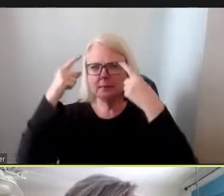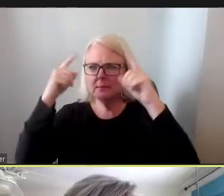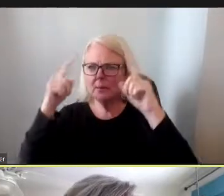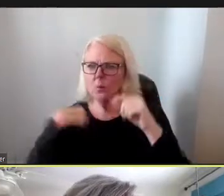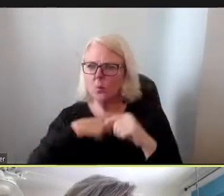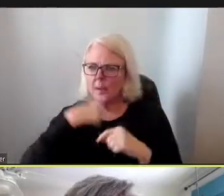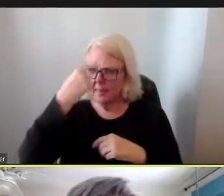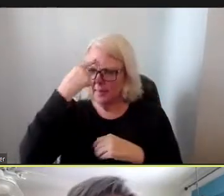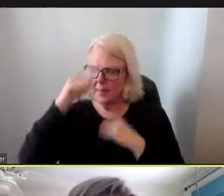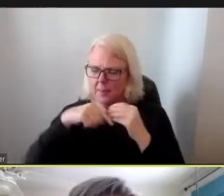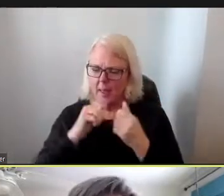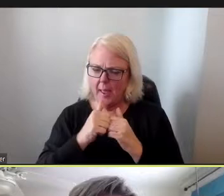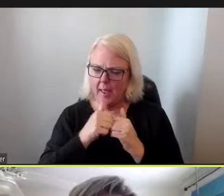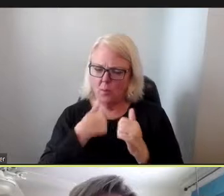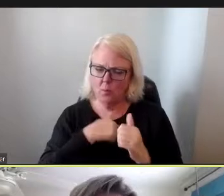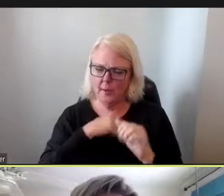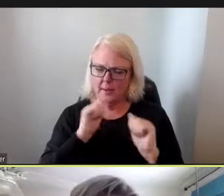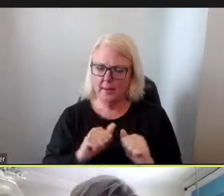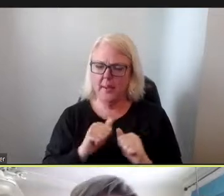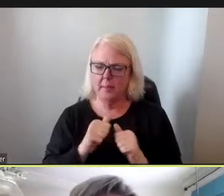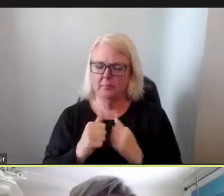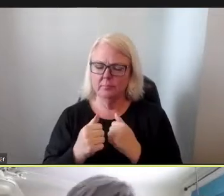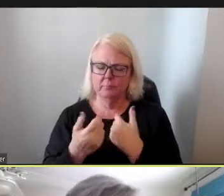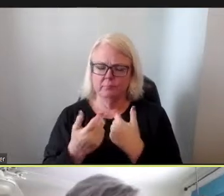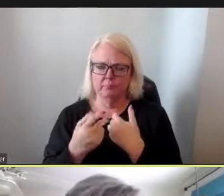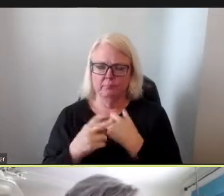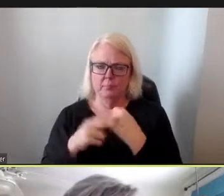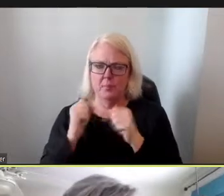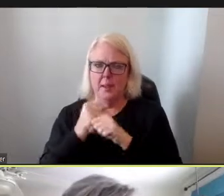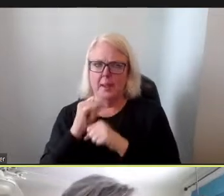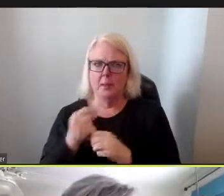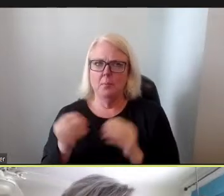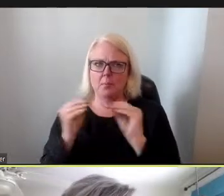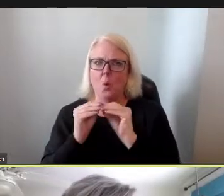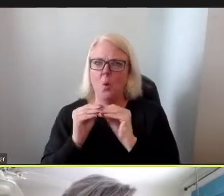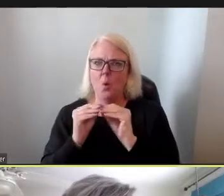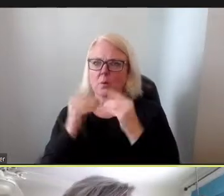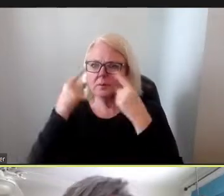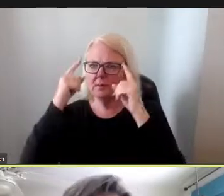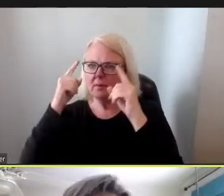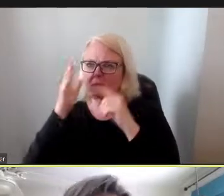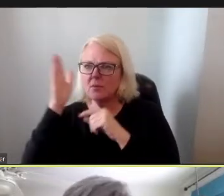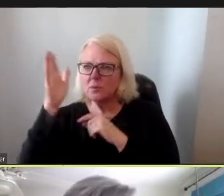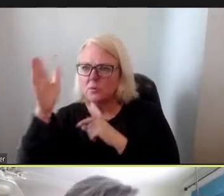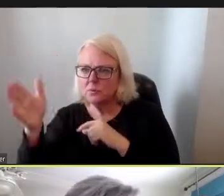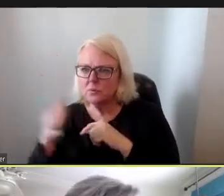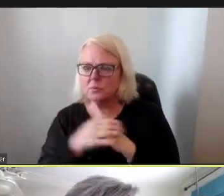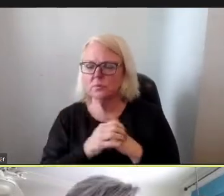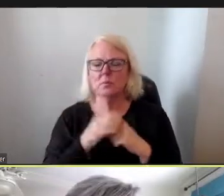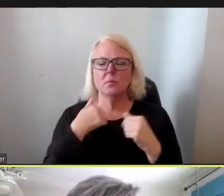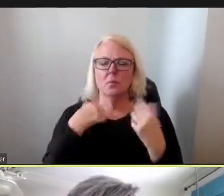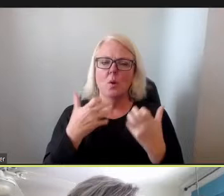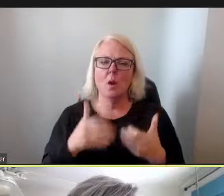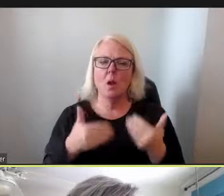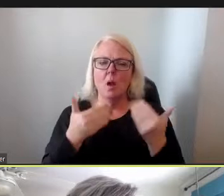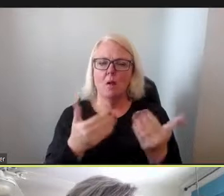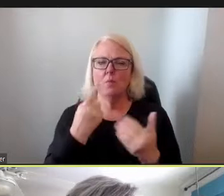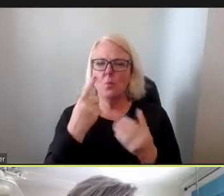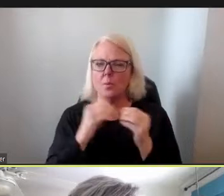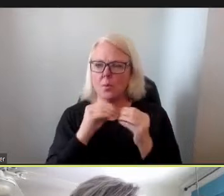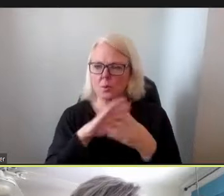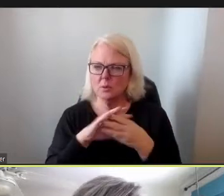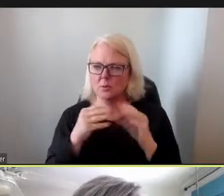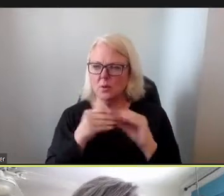about finding ways to hold space for them to help make them more likely going forward. So I want to offer just one more story from my